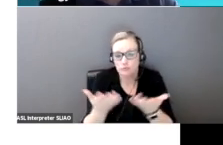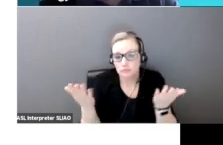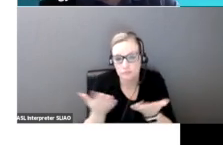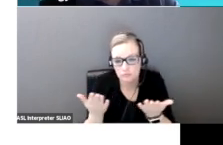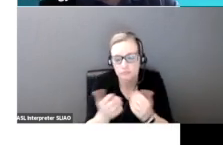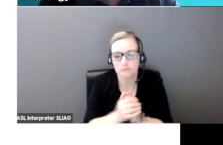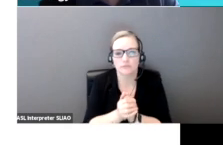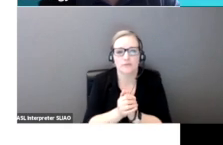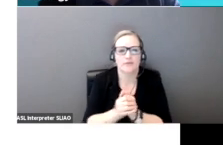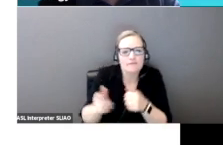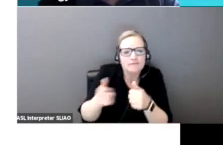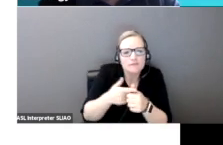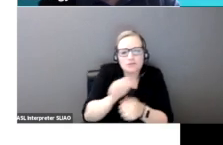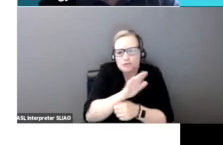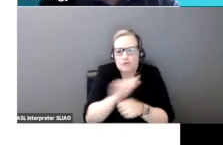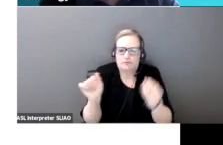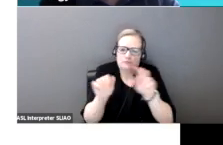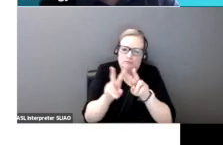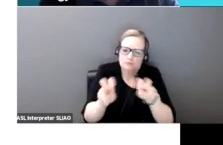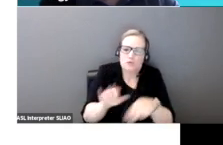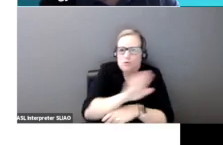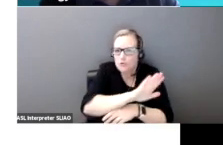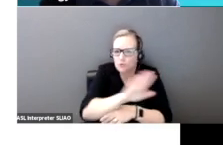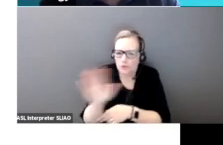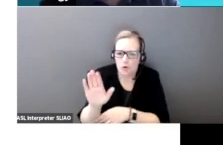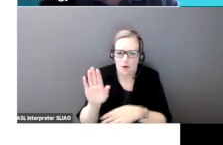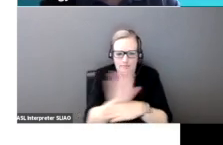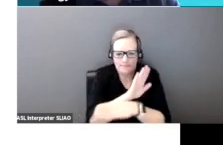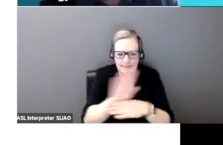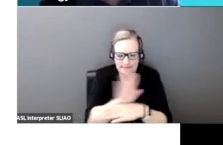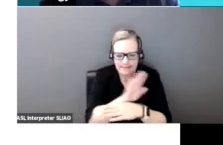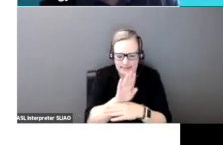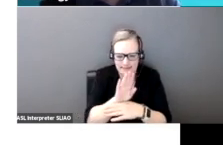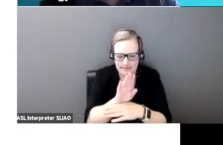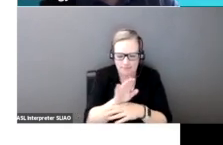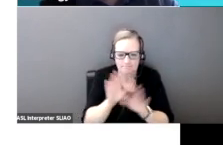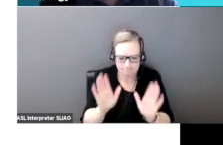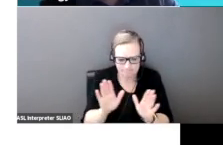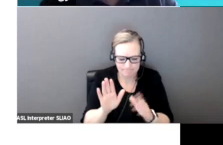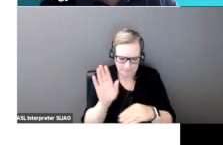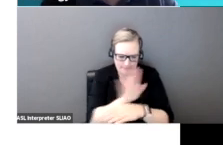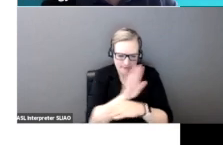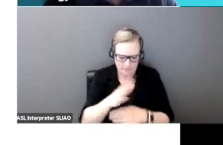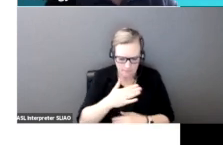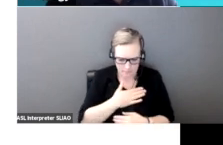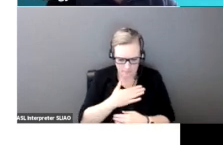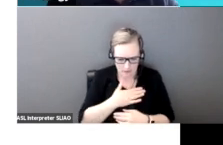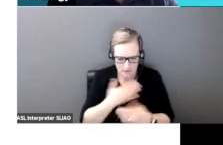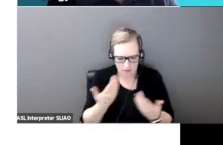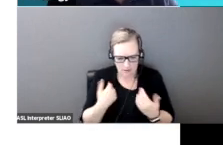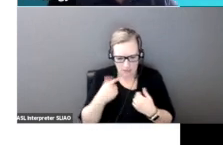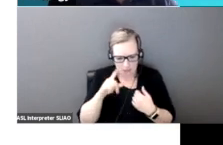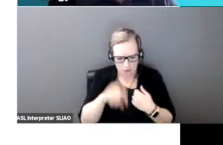business about? What should I be protecting and why? What benefit does protecting